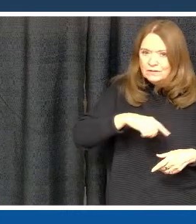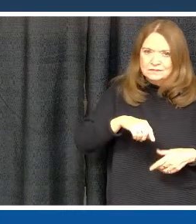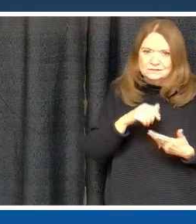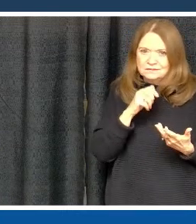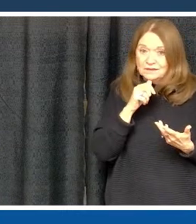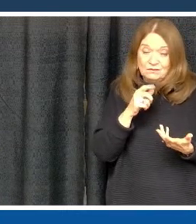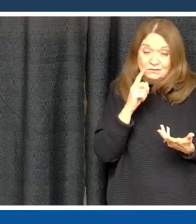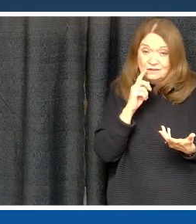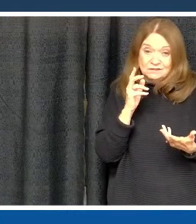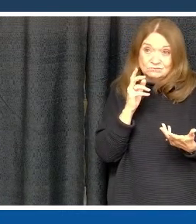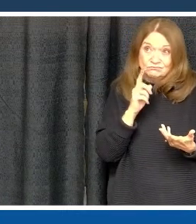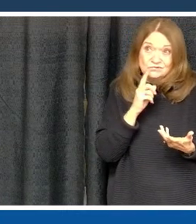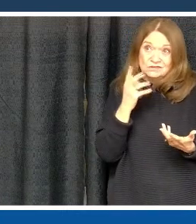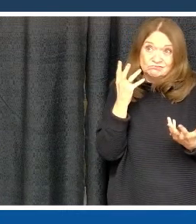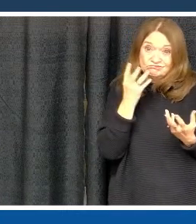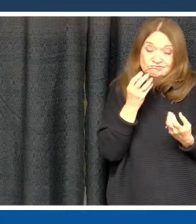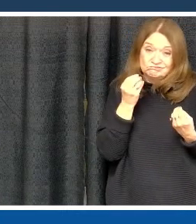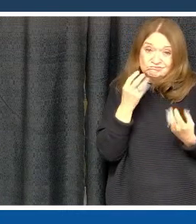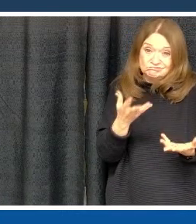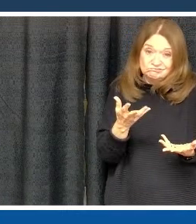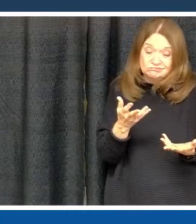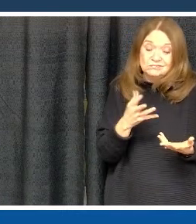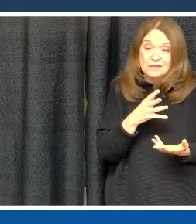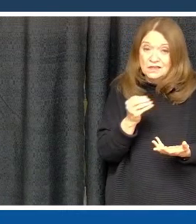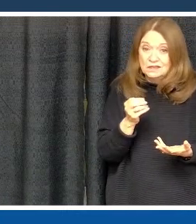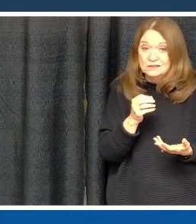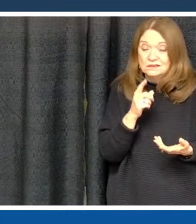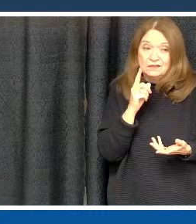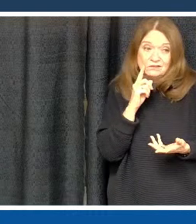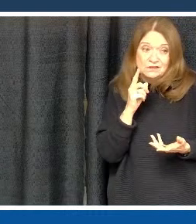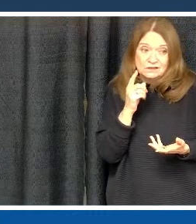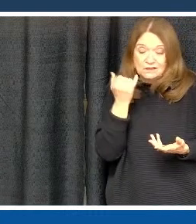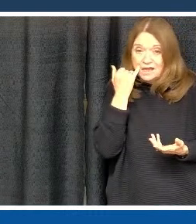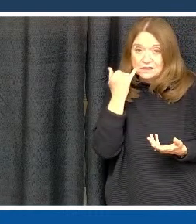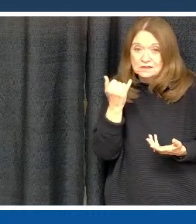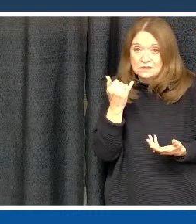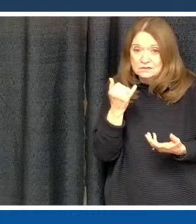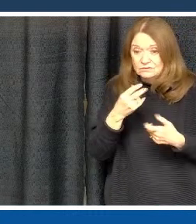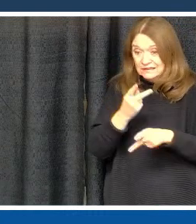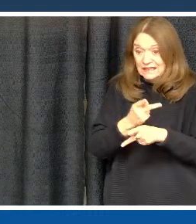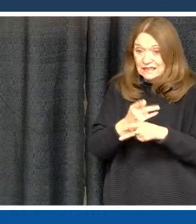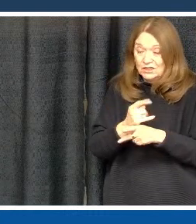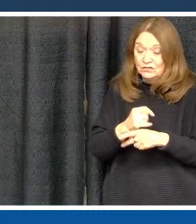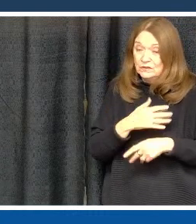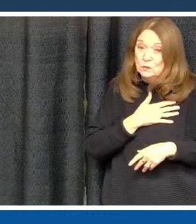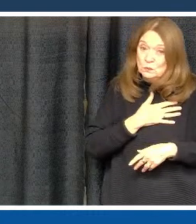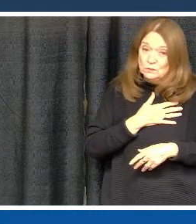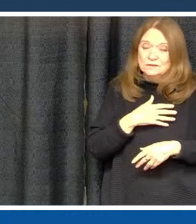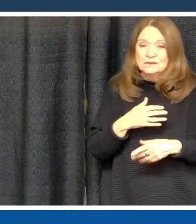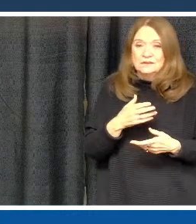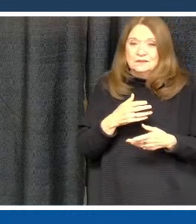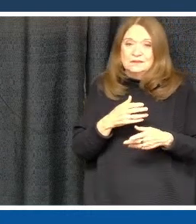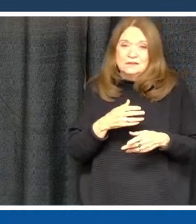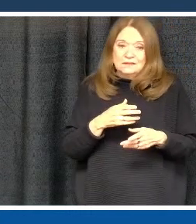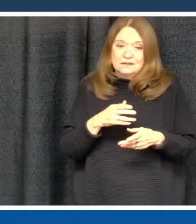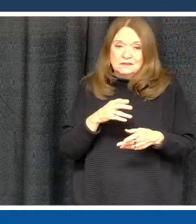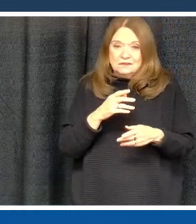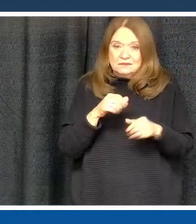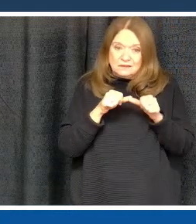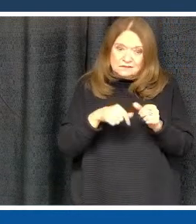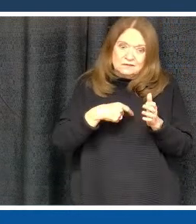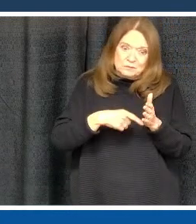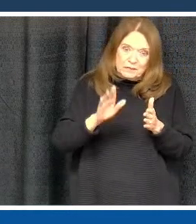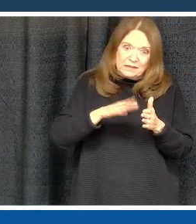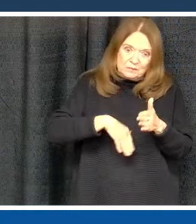I find particularly pleasing. And I don't entertain the idea of the maintenance associated with constantly painting a